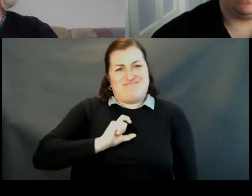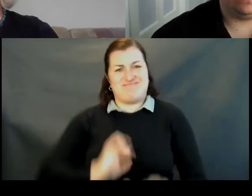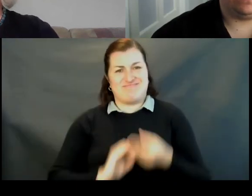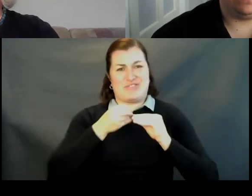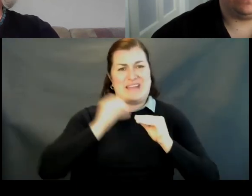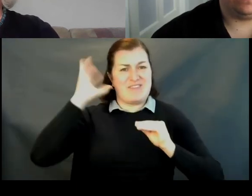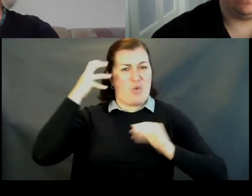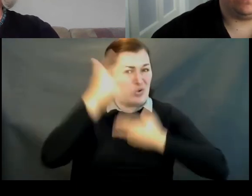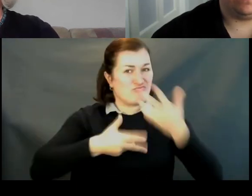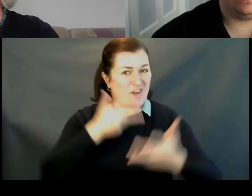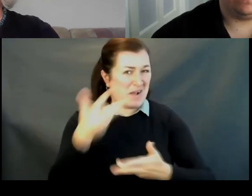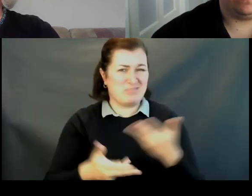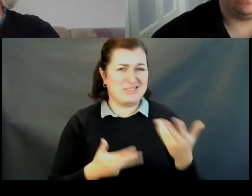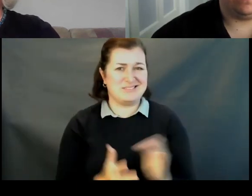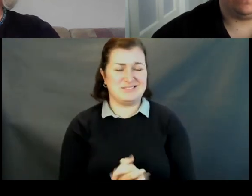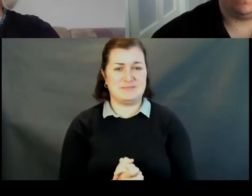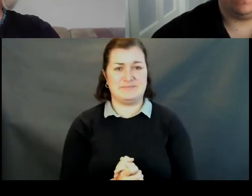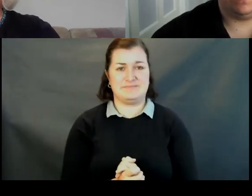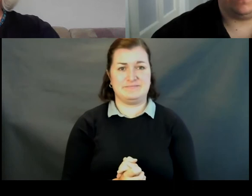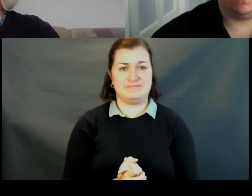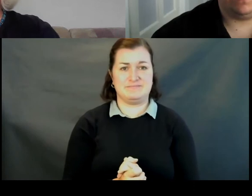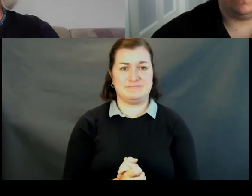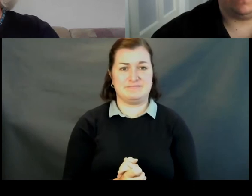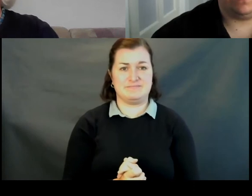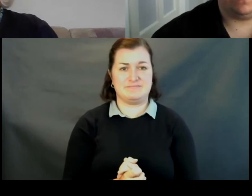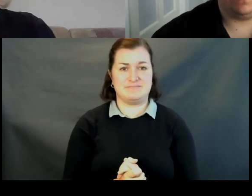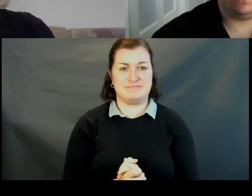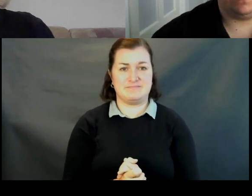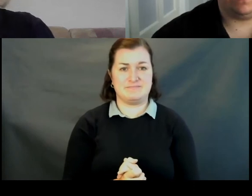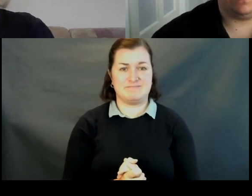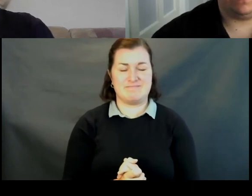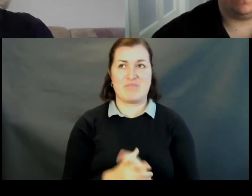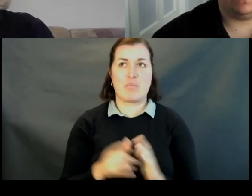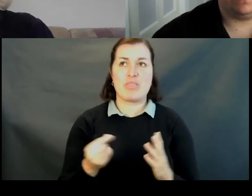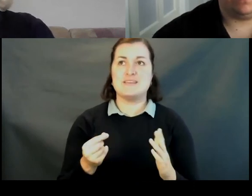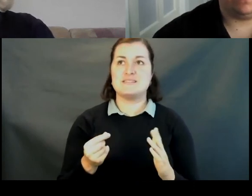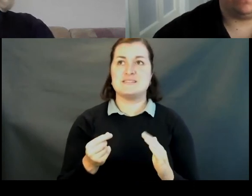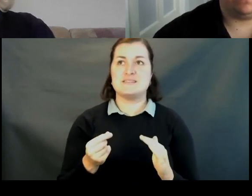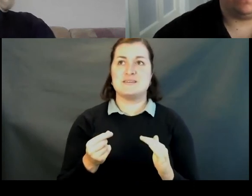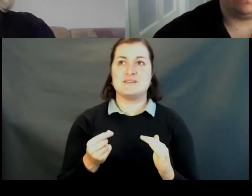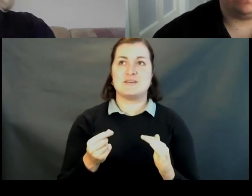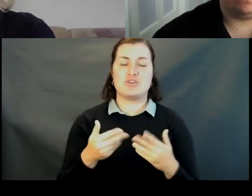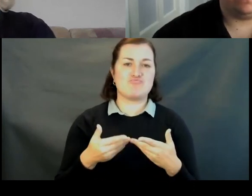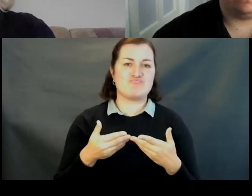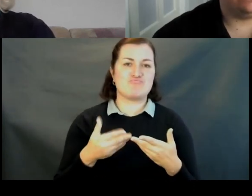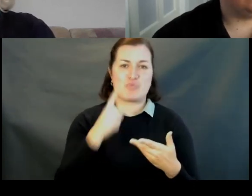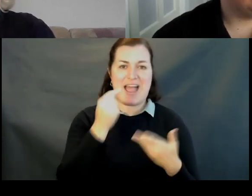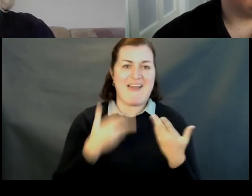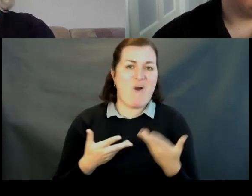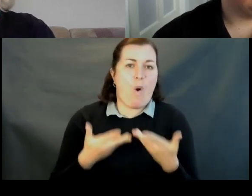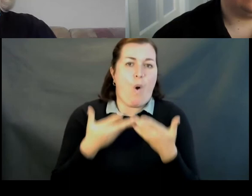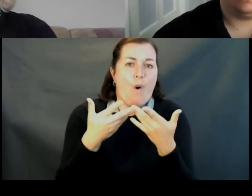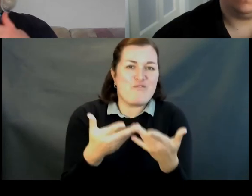yourself. So there is an actual bare minimum that you can offer that will